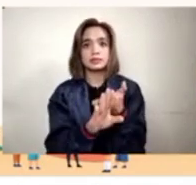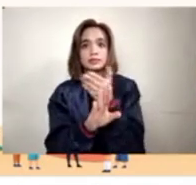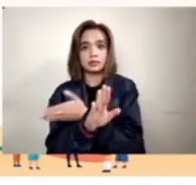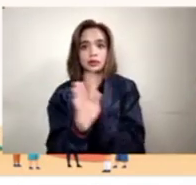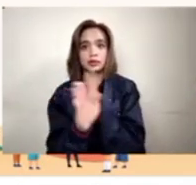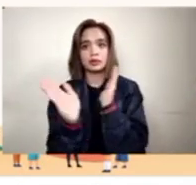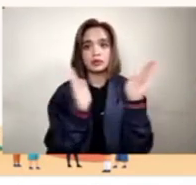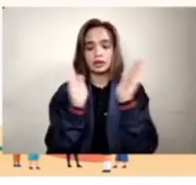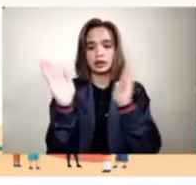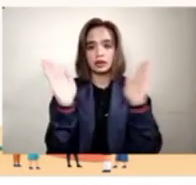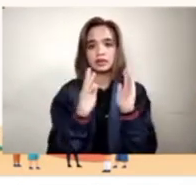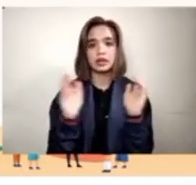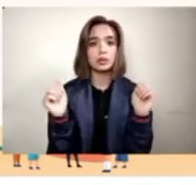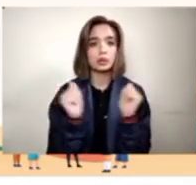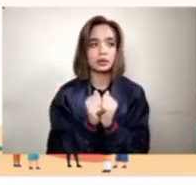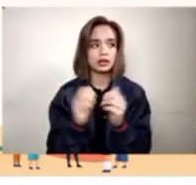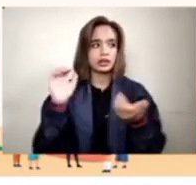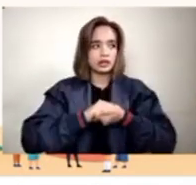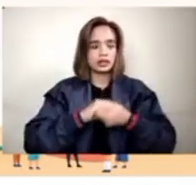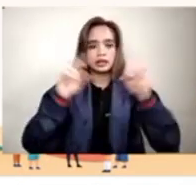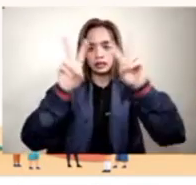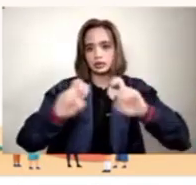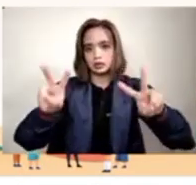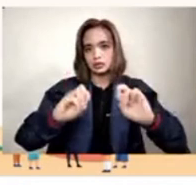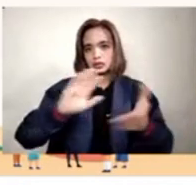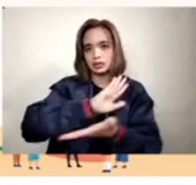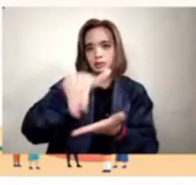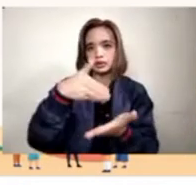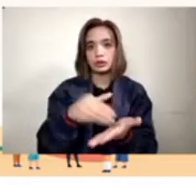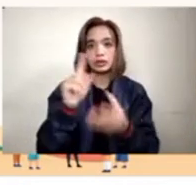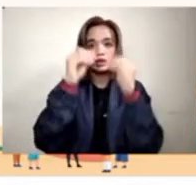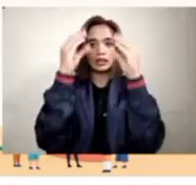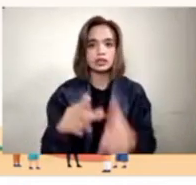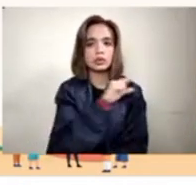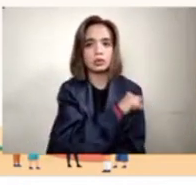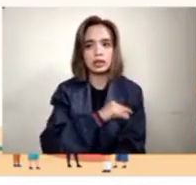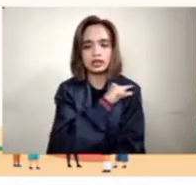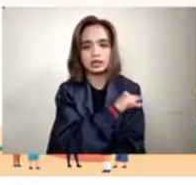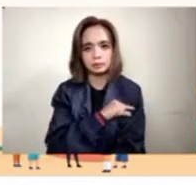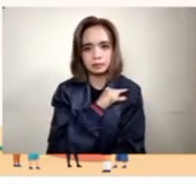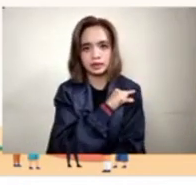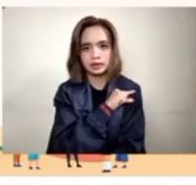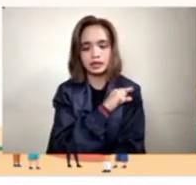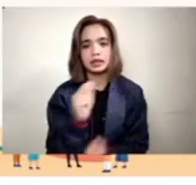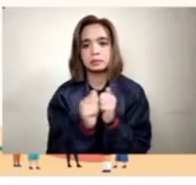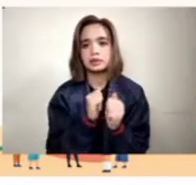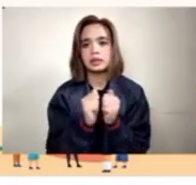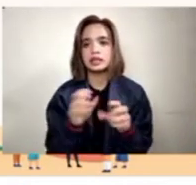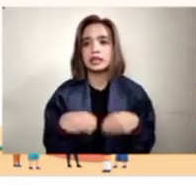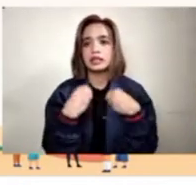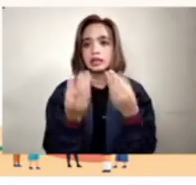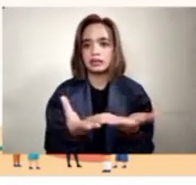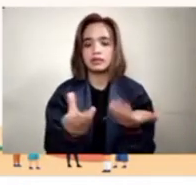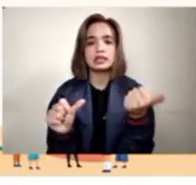the pre-service. And currently, in partnership with the PNU Research Center for Teacher Quality,